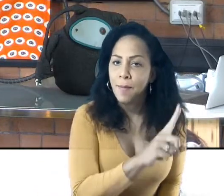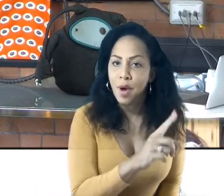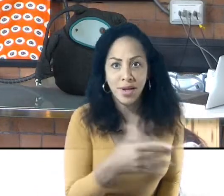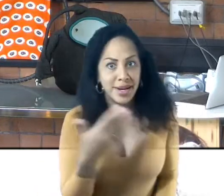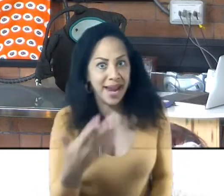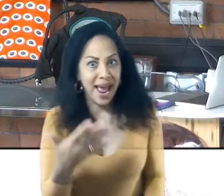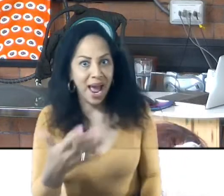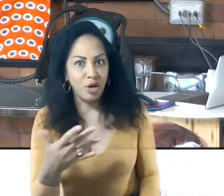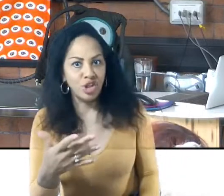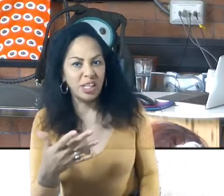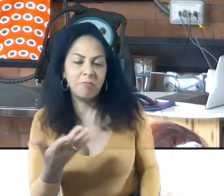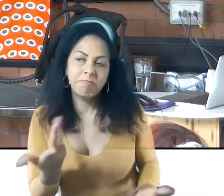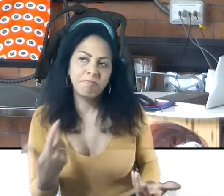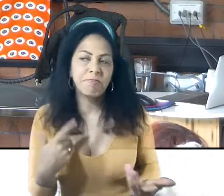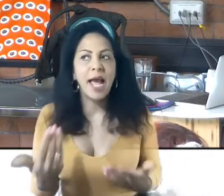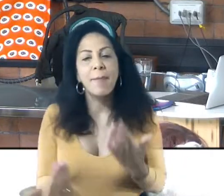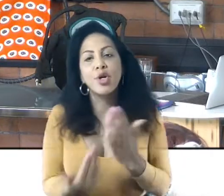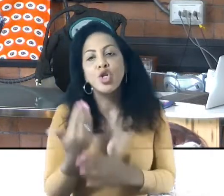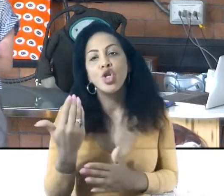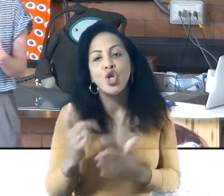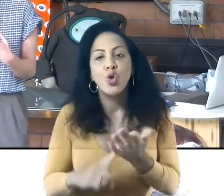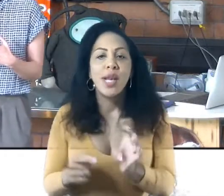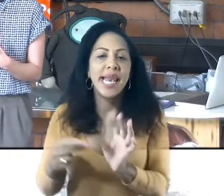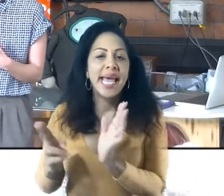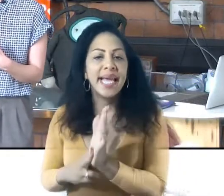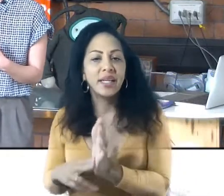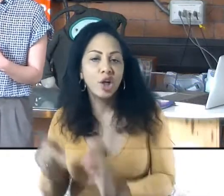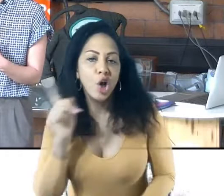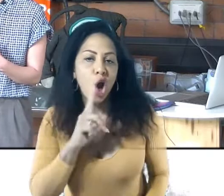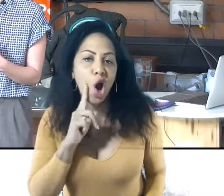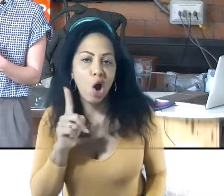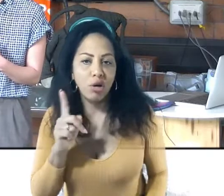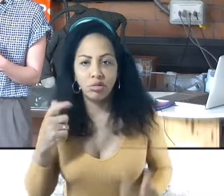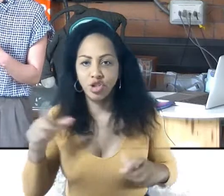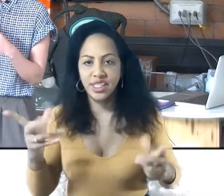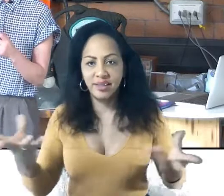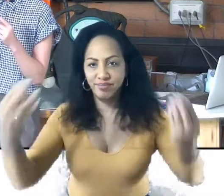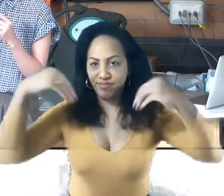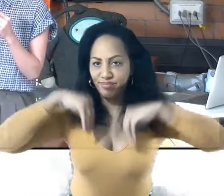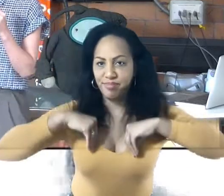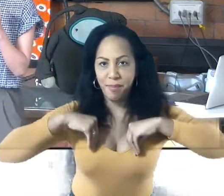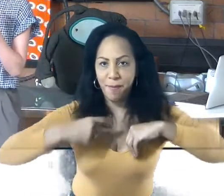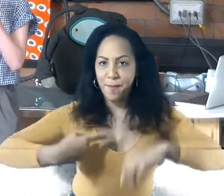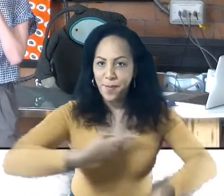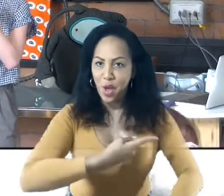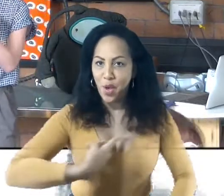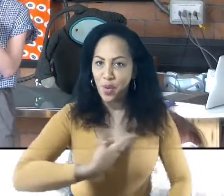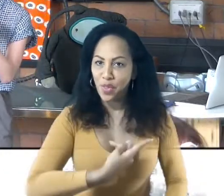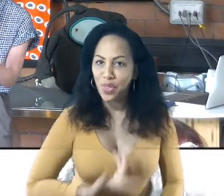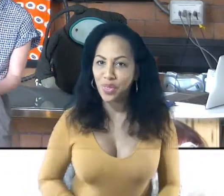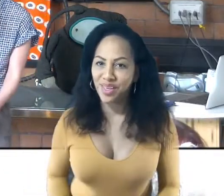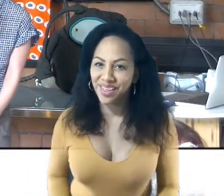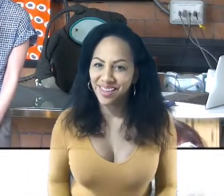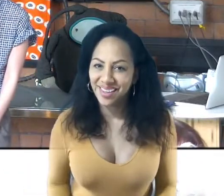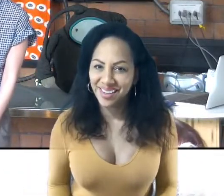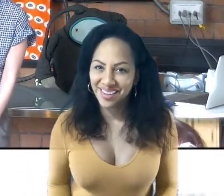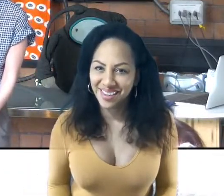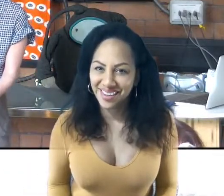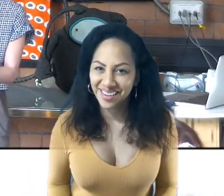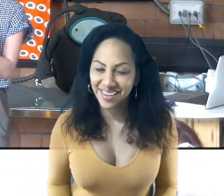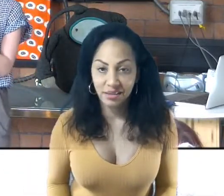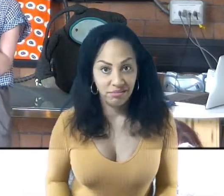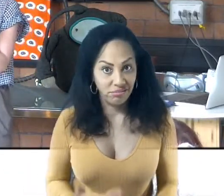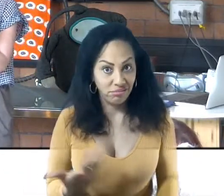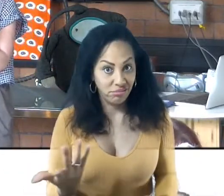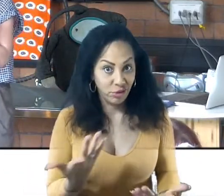know, it's still embedded in there. So, yeah, so I think even if you're from one